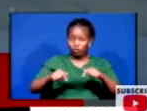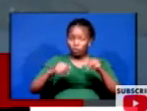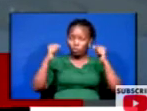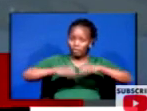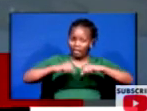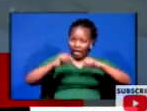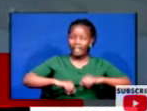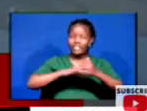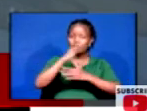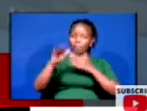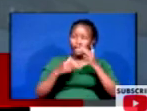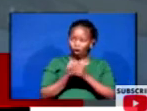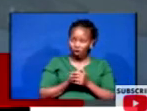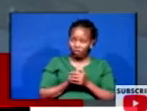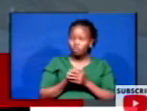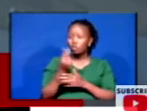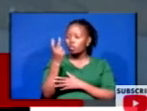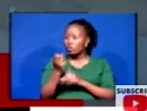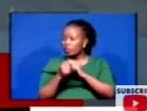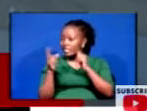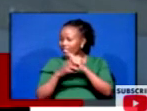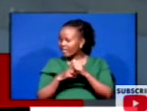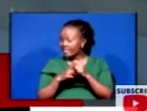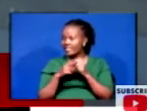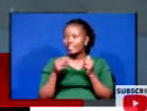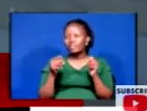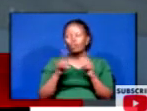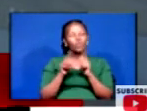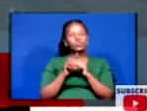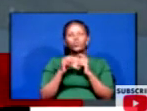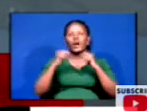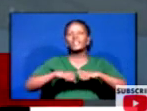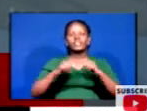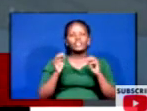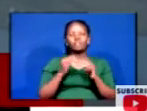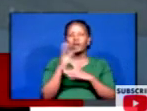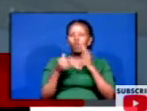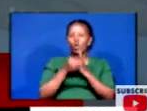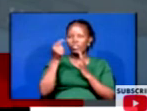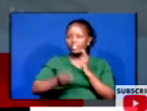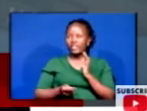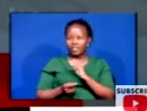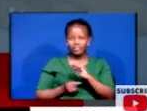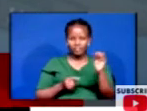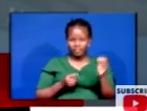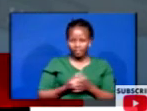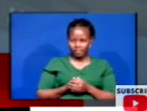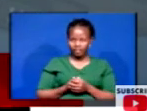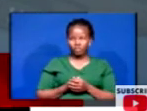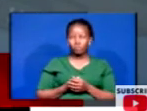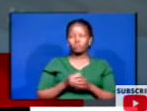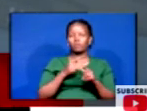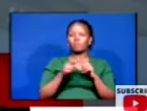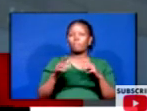The 2017 one wasn't. Like the 2013 one? Yeah, like the 2013 one. And, and as Council rightly put it. Yeah. But